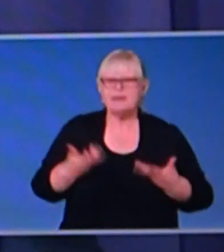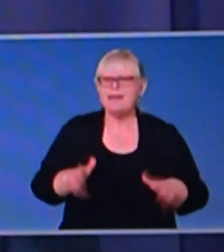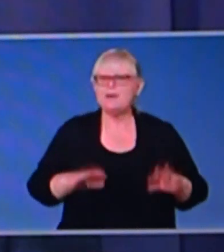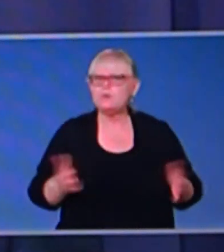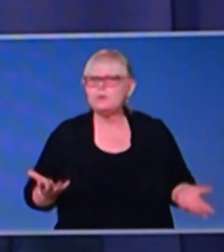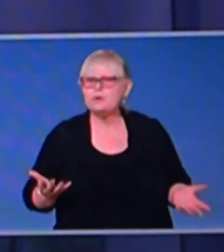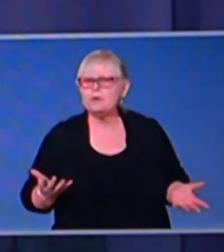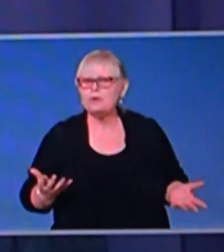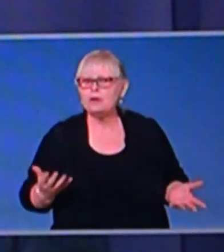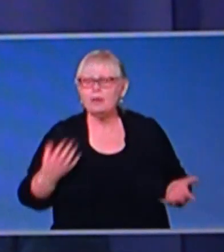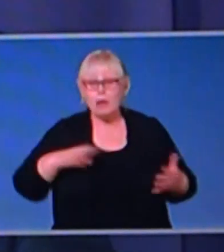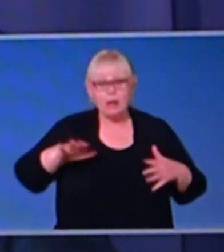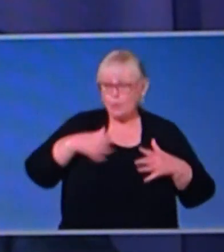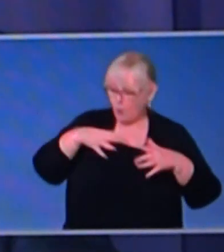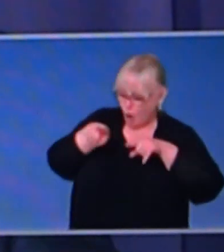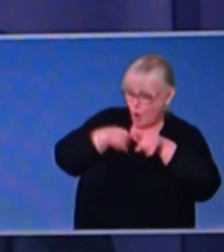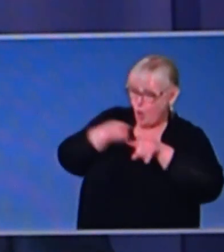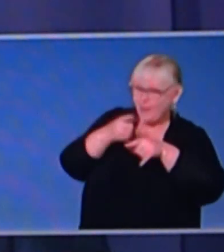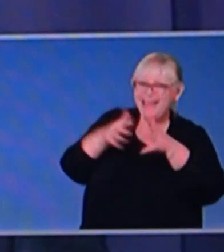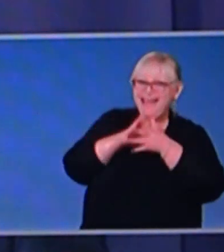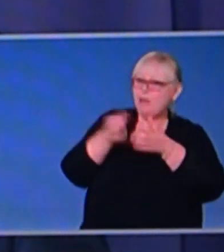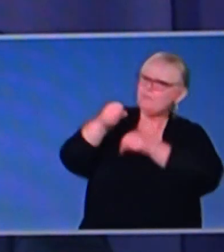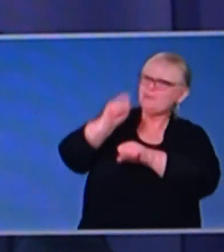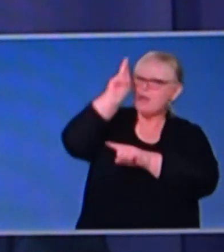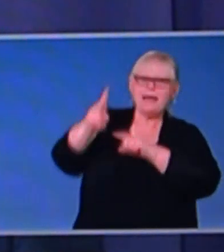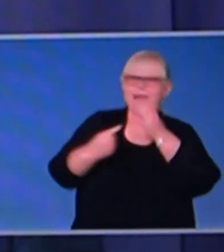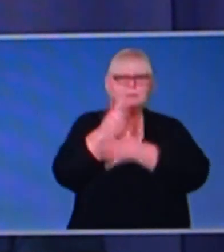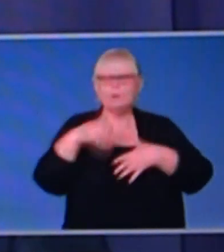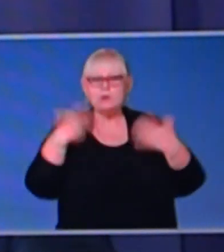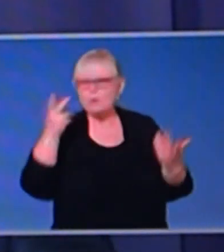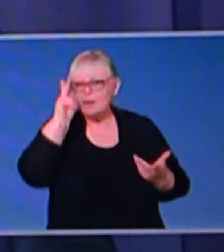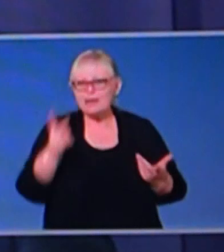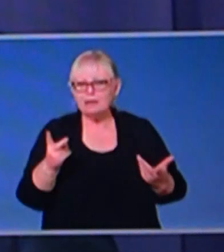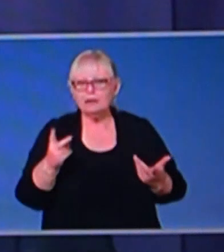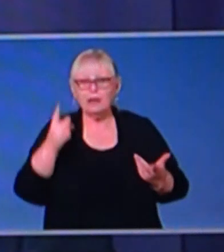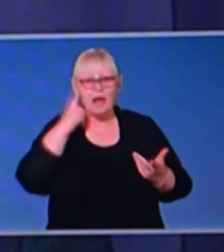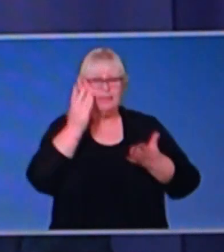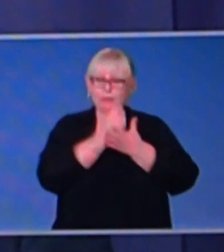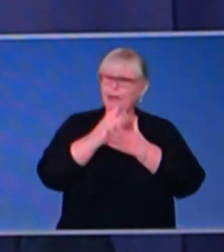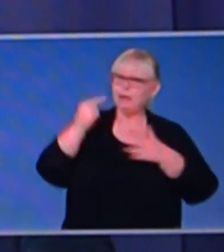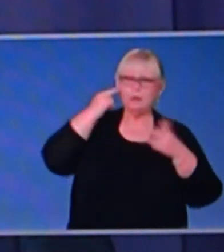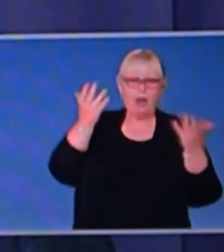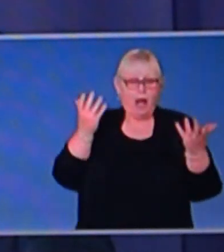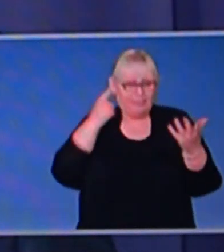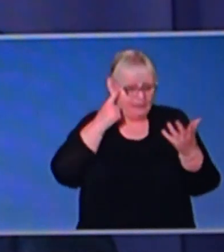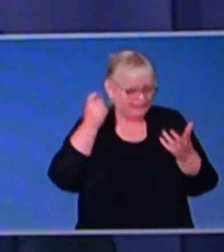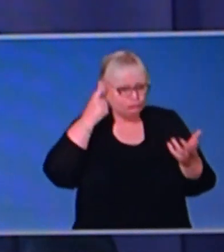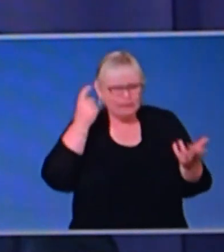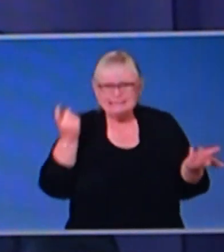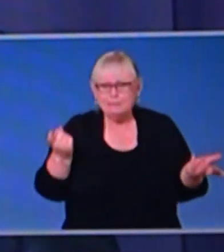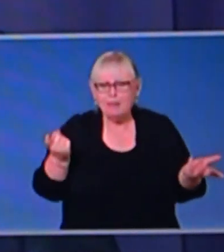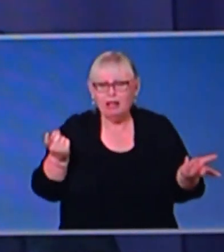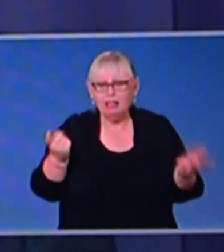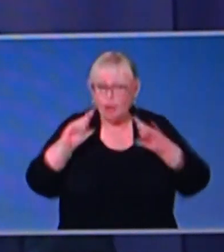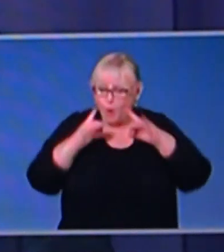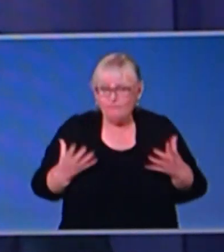so we can learn the lessons and prevent it from happening again. I don't think this is a remarkable suggestion. I think it's a fairly obvious